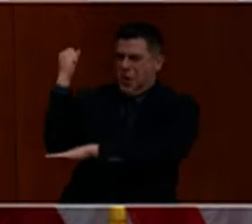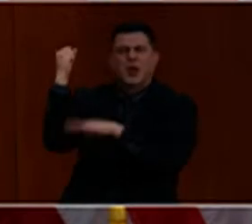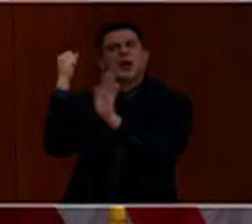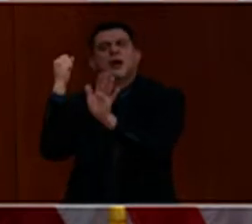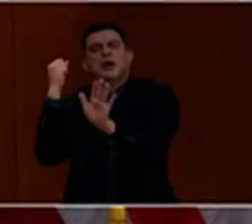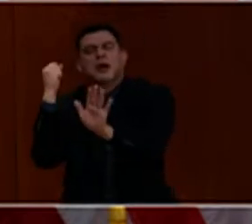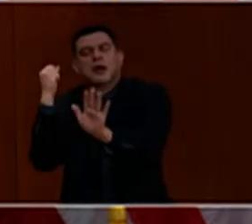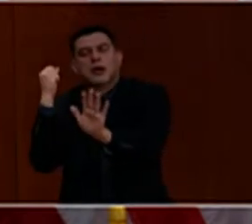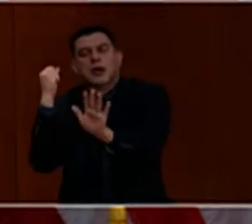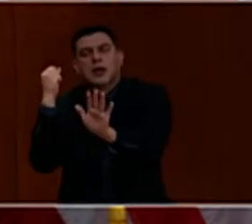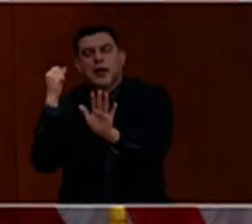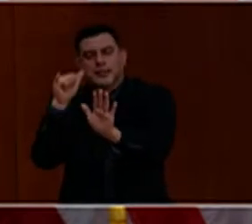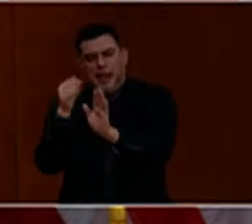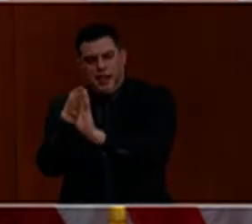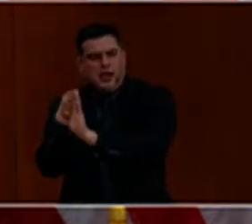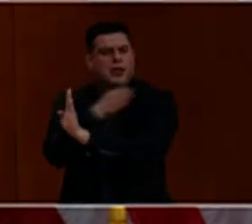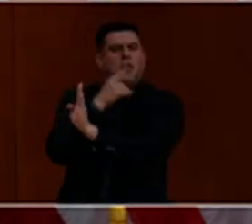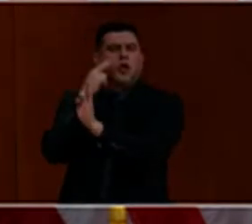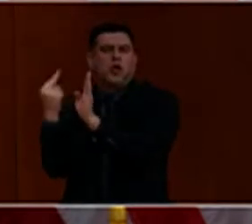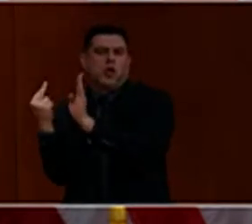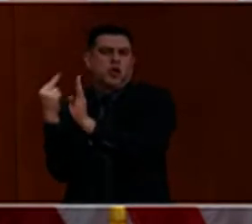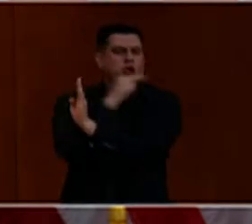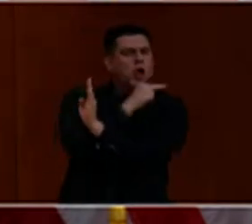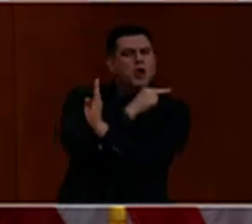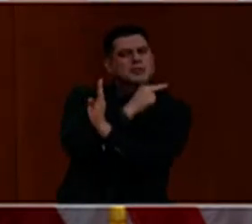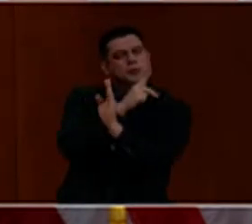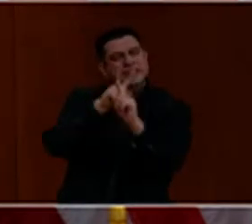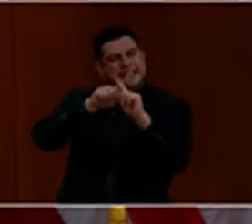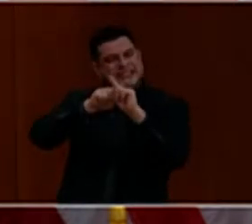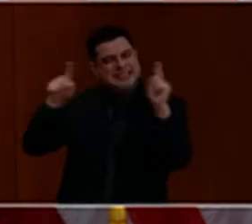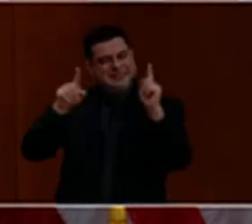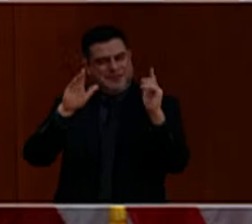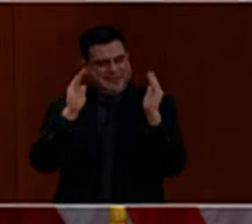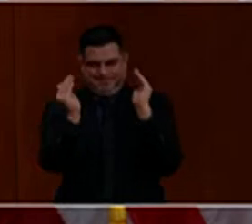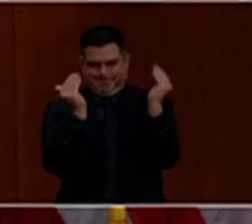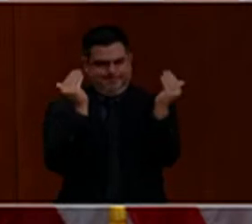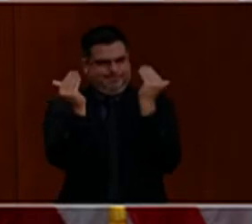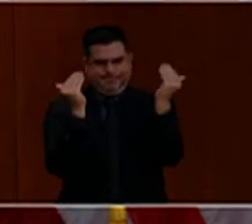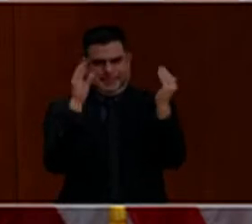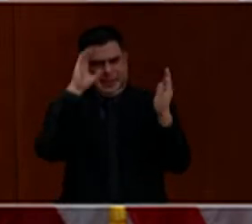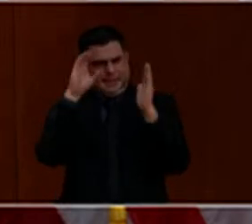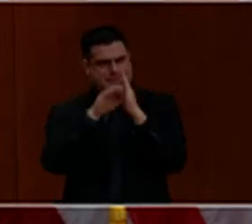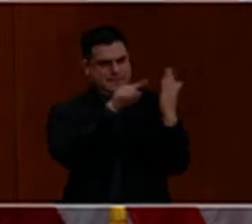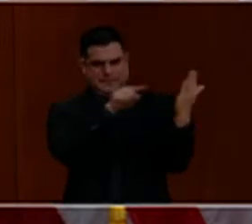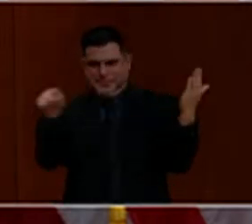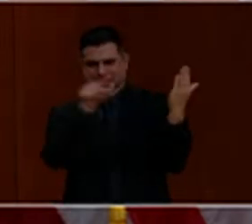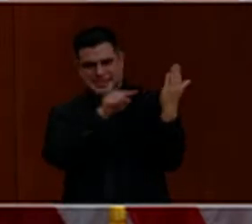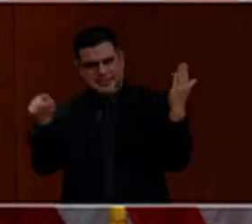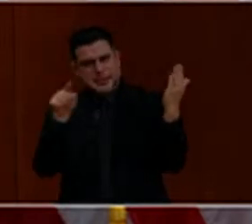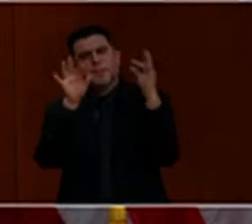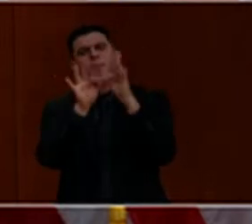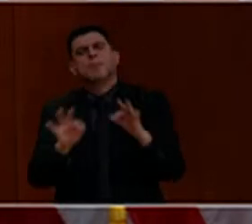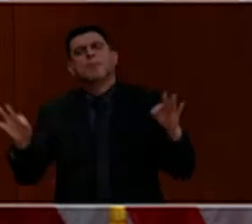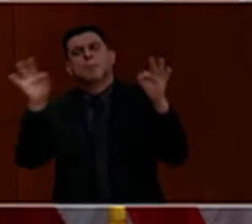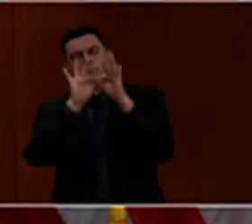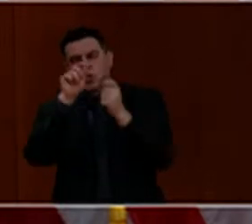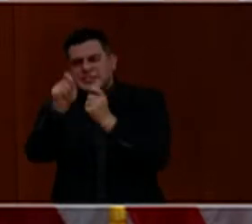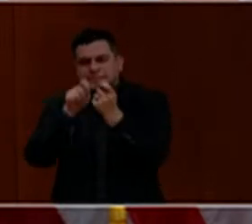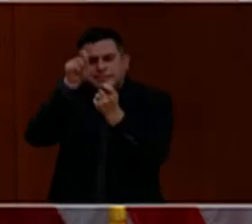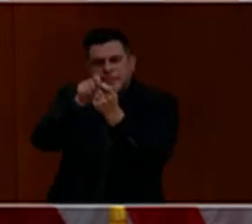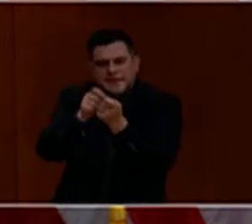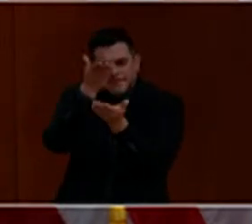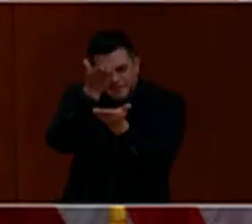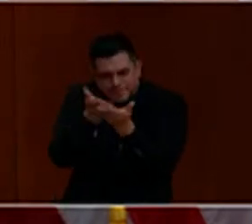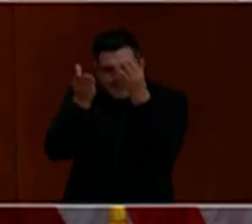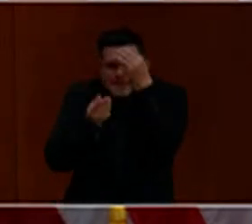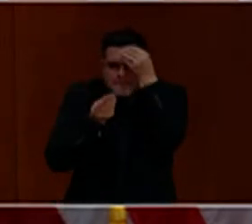occurring, it does paint a different picture. So I think it's important to just characterize that accurately. I know that probably won't be as